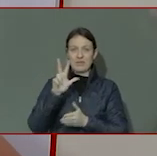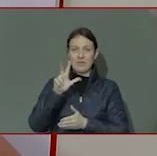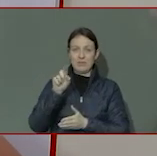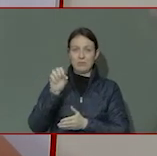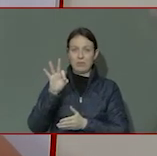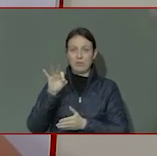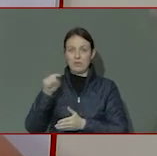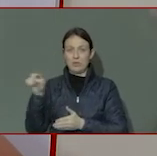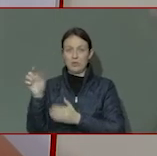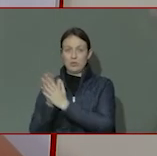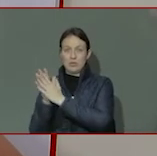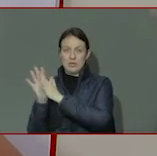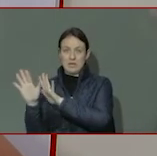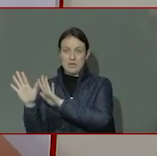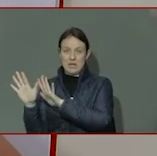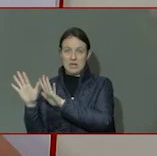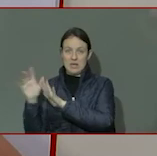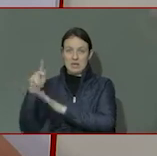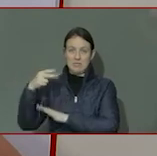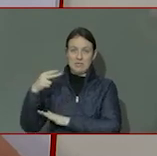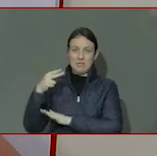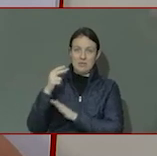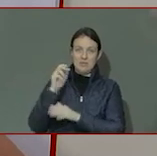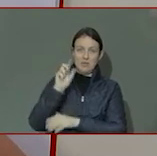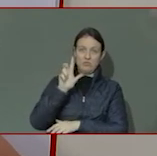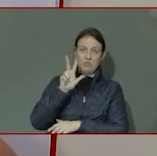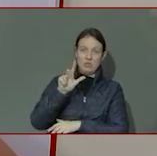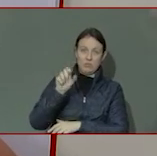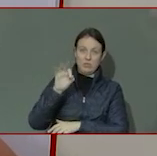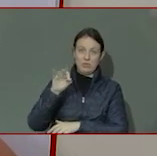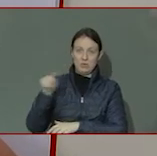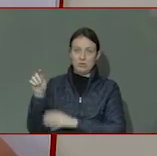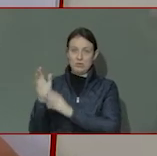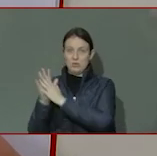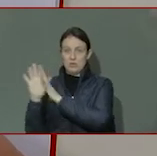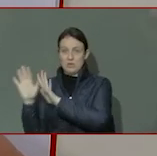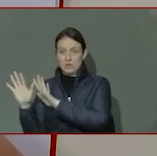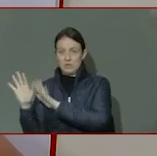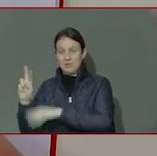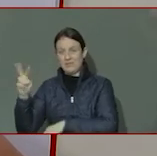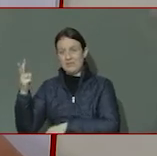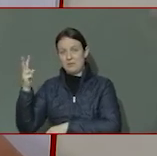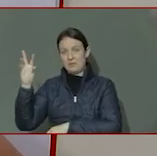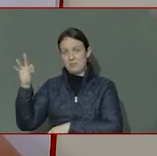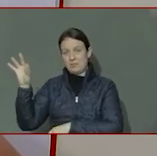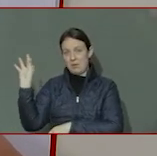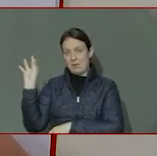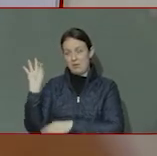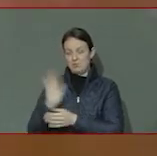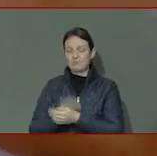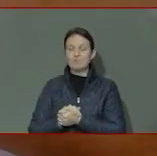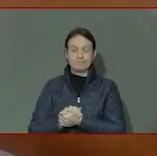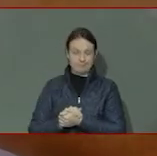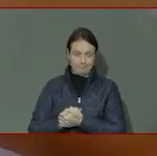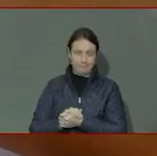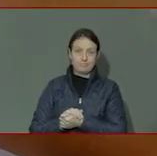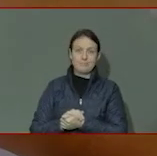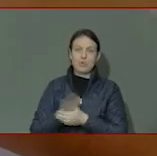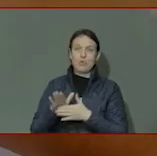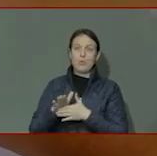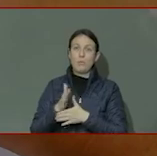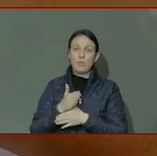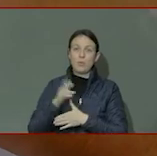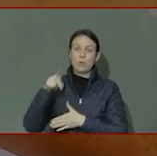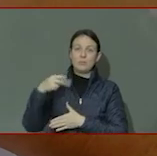10. A pH of 8.3 to 10. So that is your second mark. Okay. So because the pH